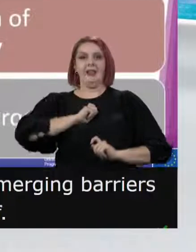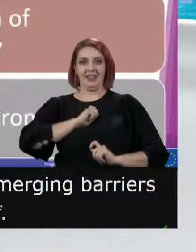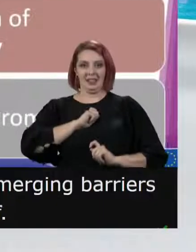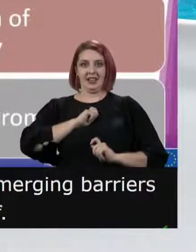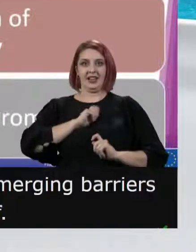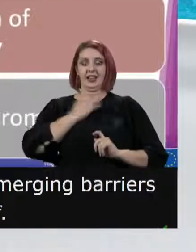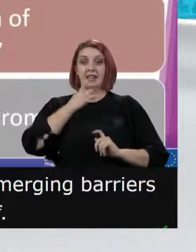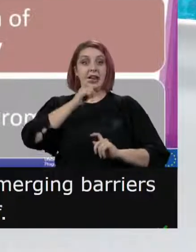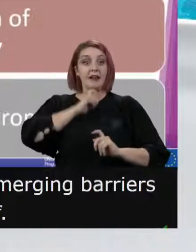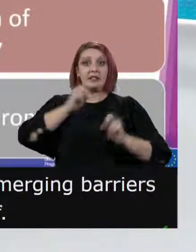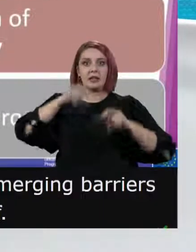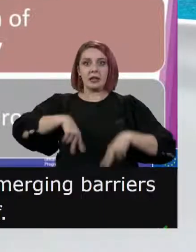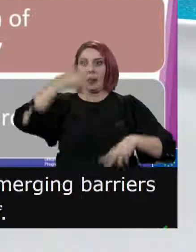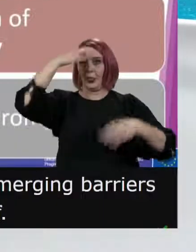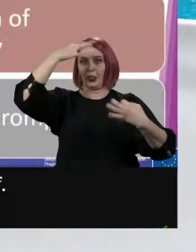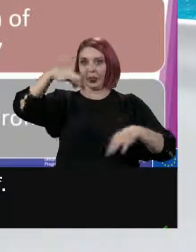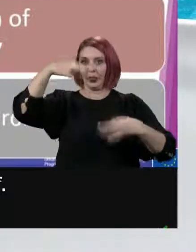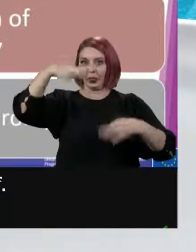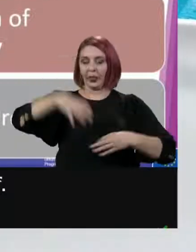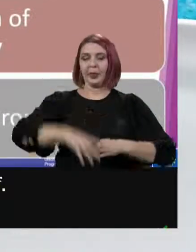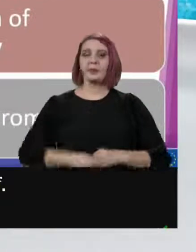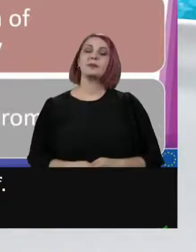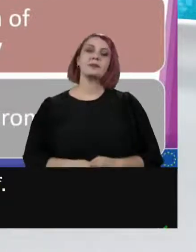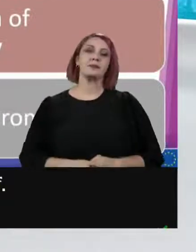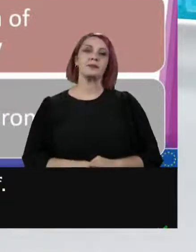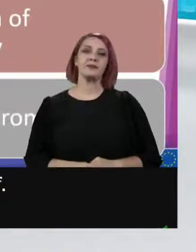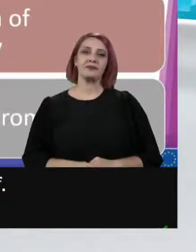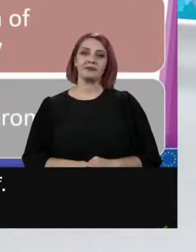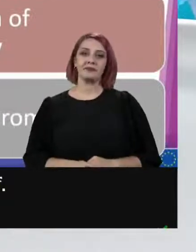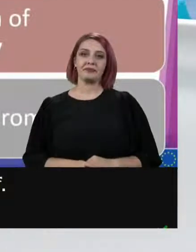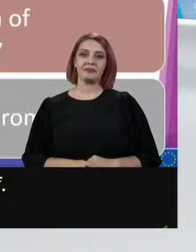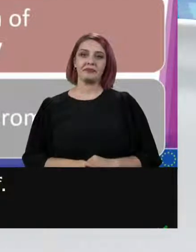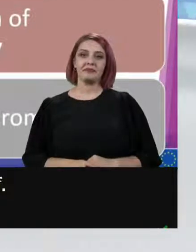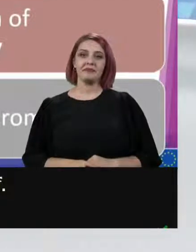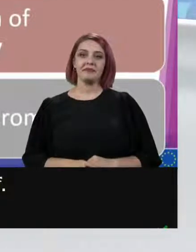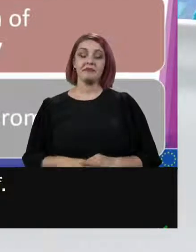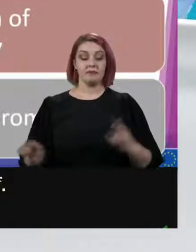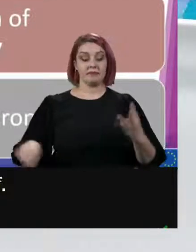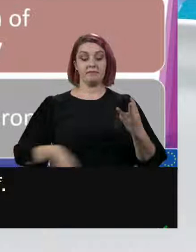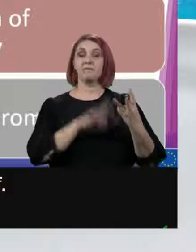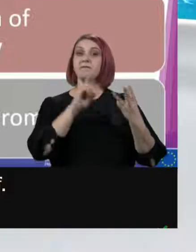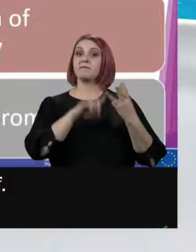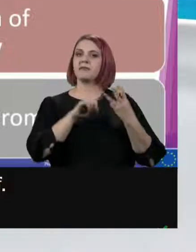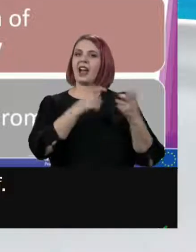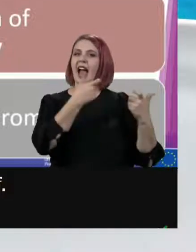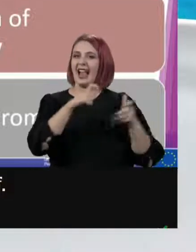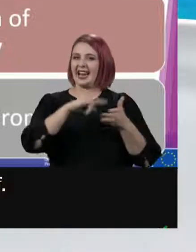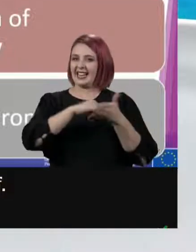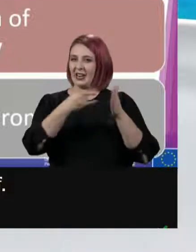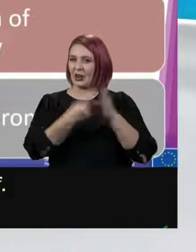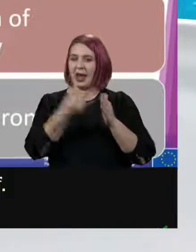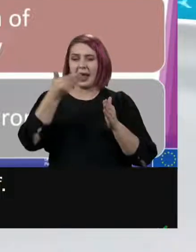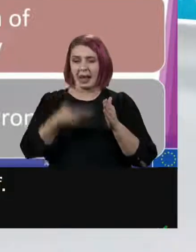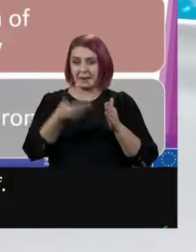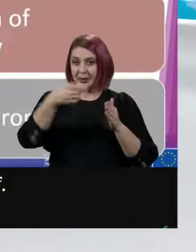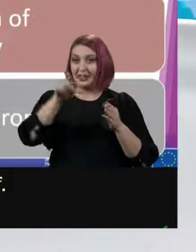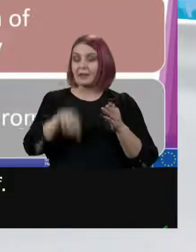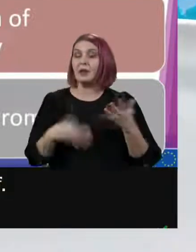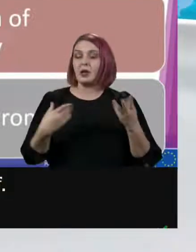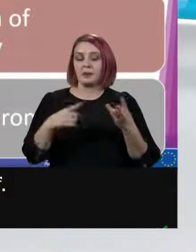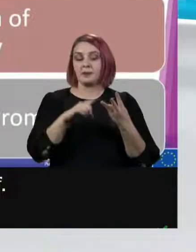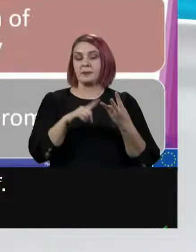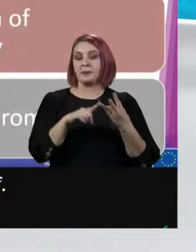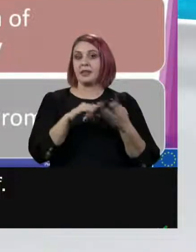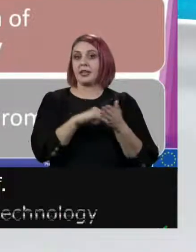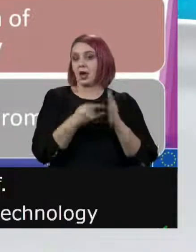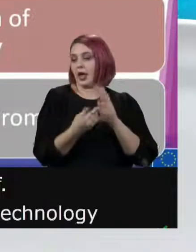One of the most important areas of emerging technology was around